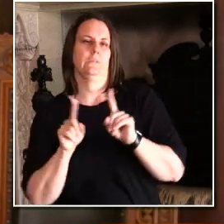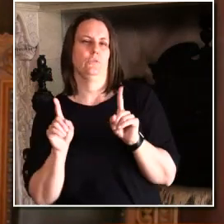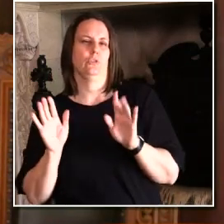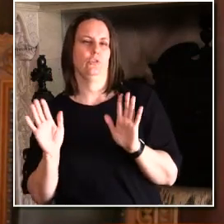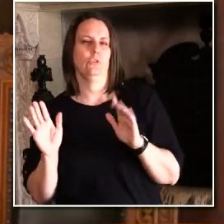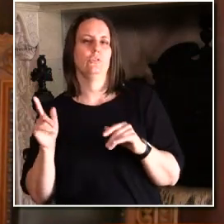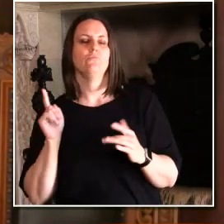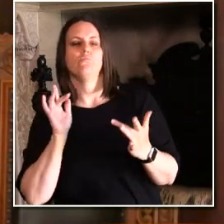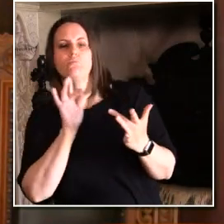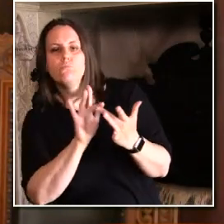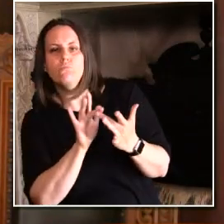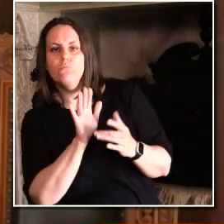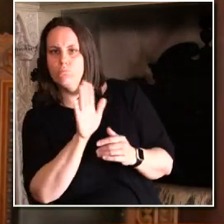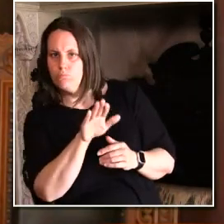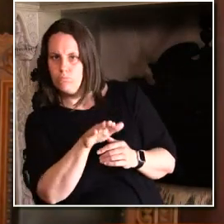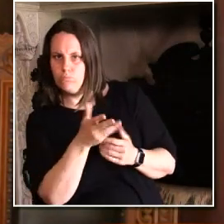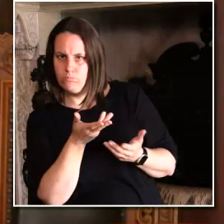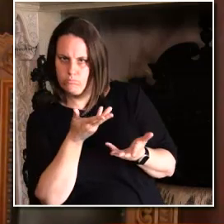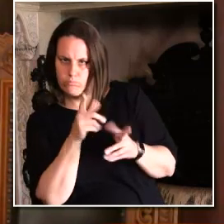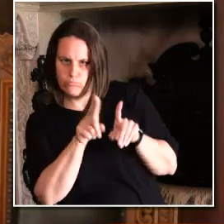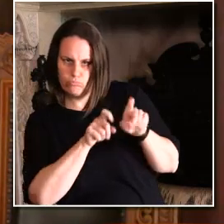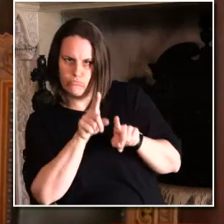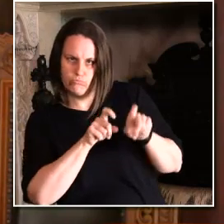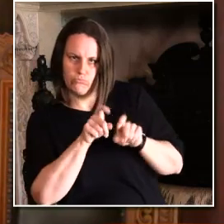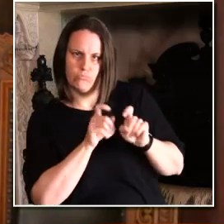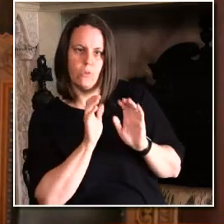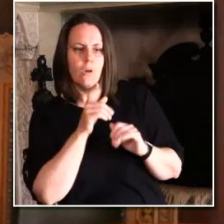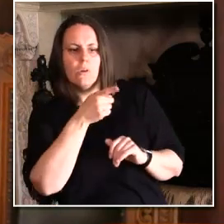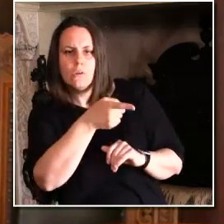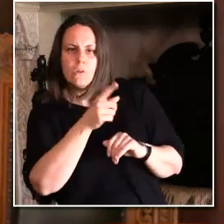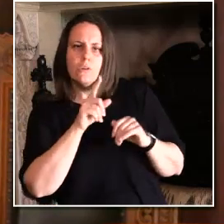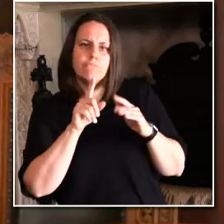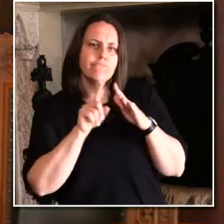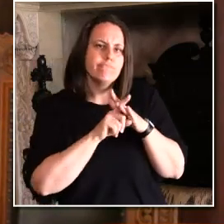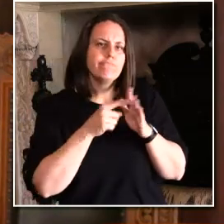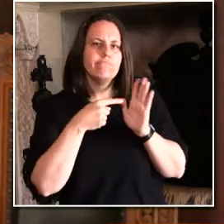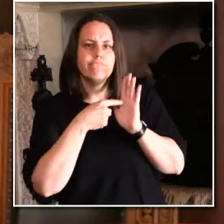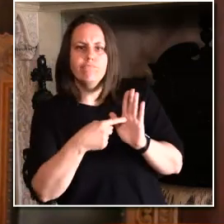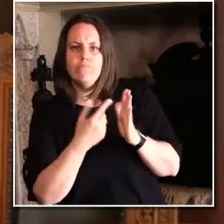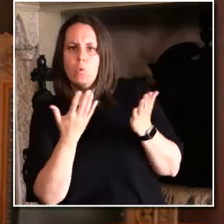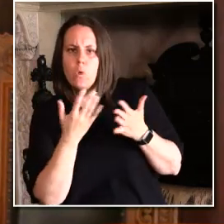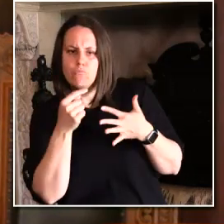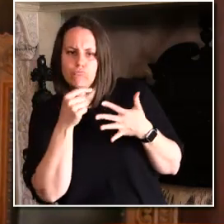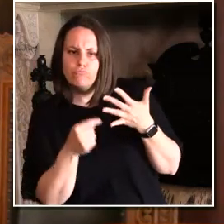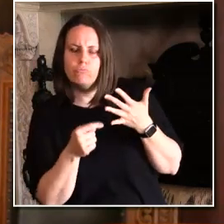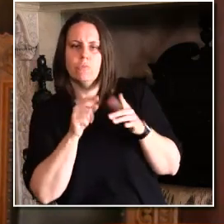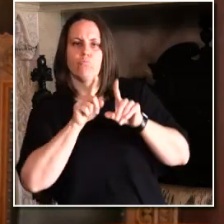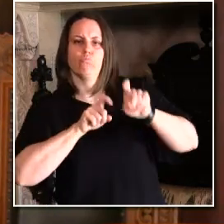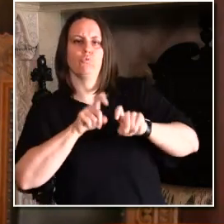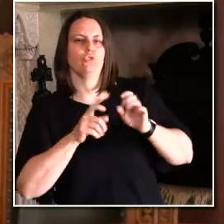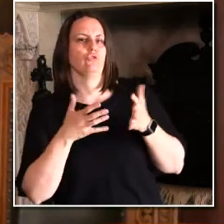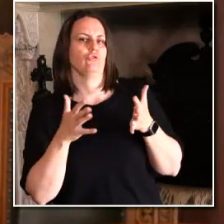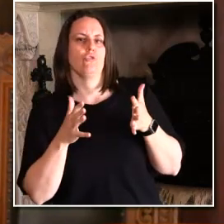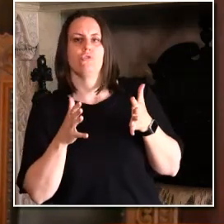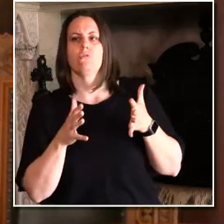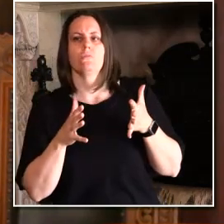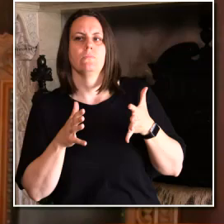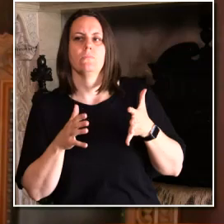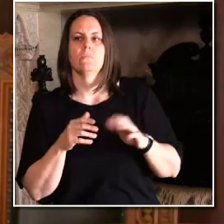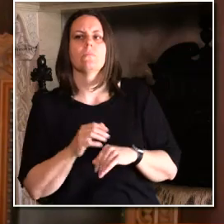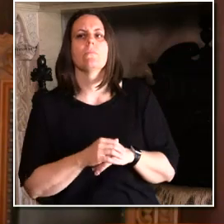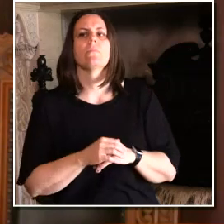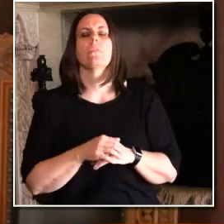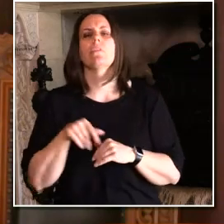of course, when we call, because we want to identify anyone who might have developed symptoms. But contacts are people who are